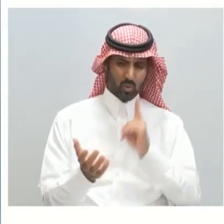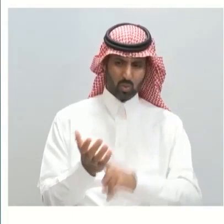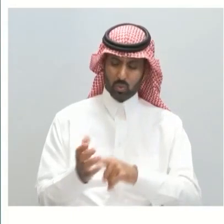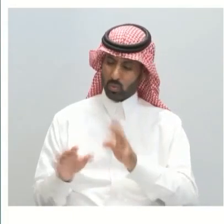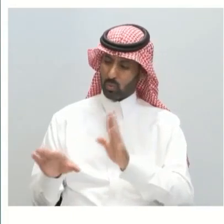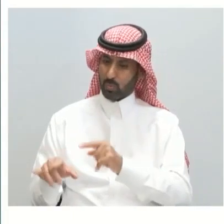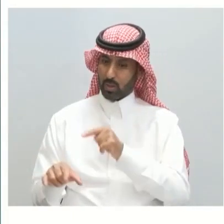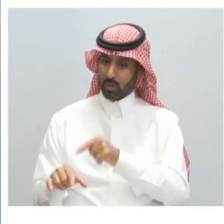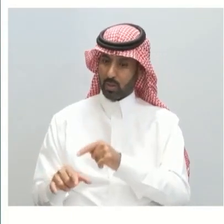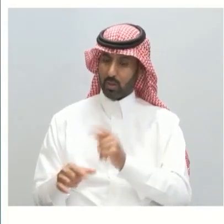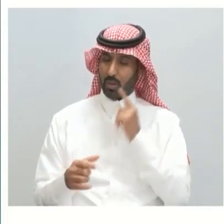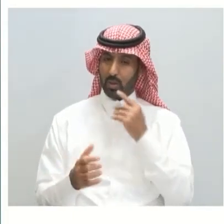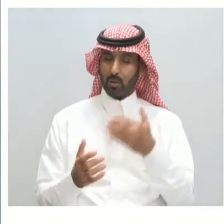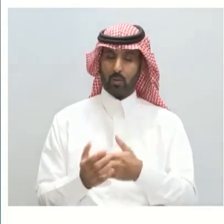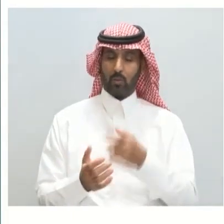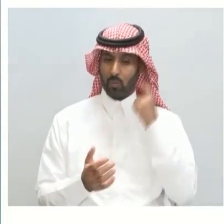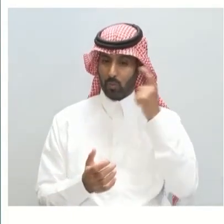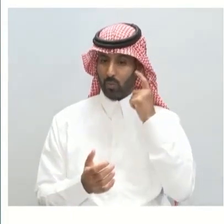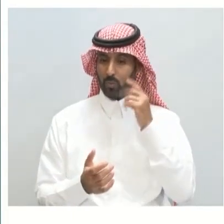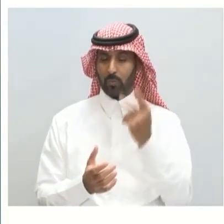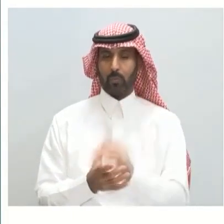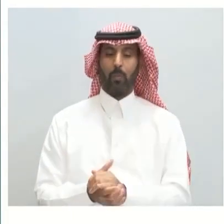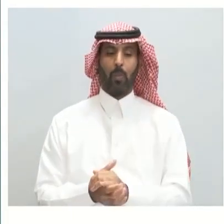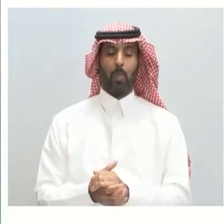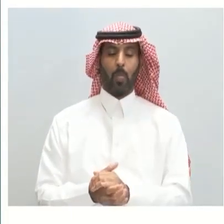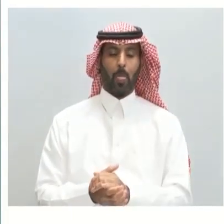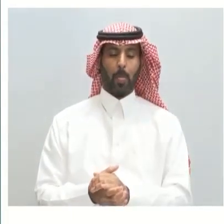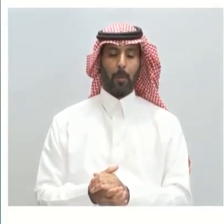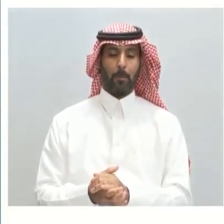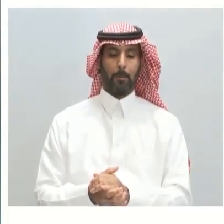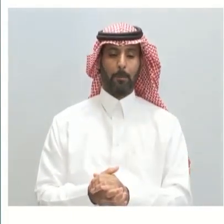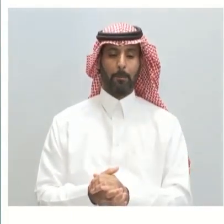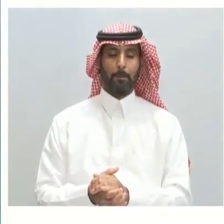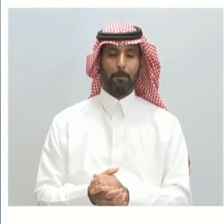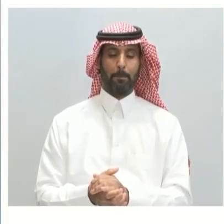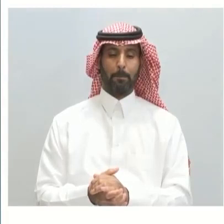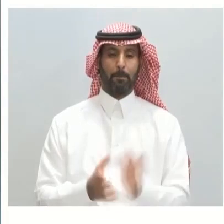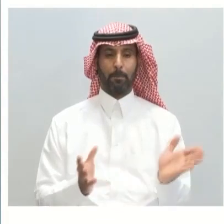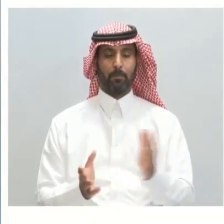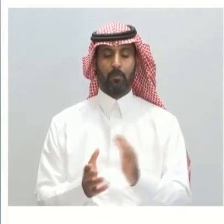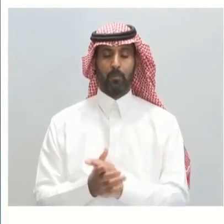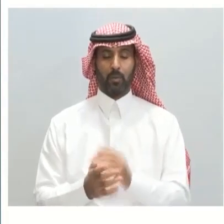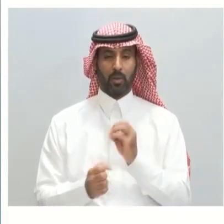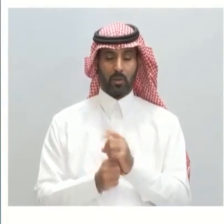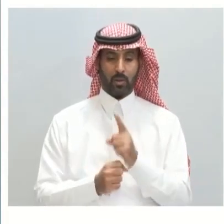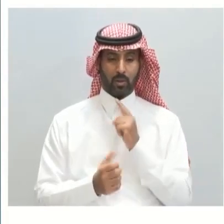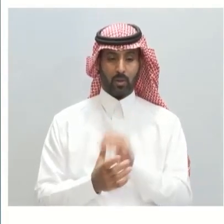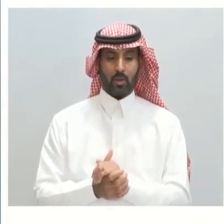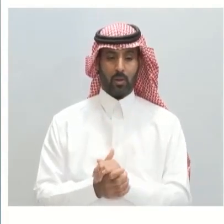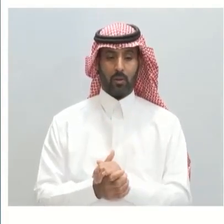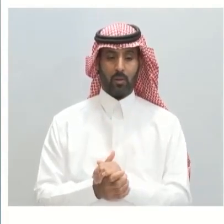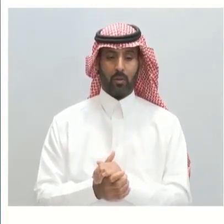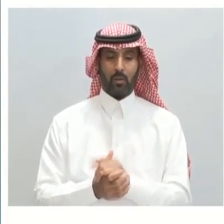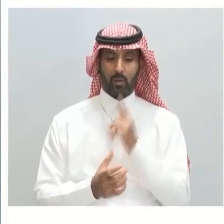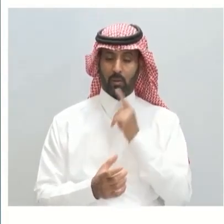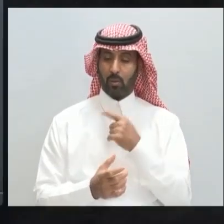to deliver or to express your thought. You can say, I thought their truck was white. To express enthusiasm, that